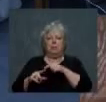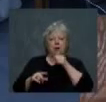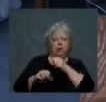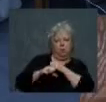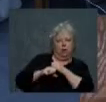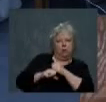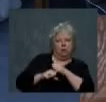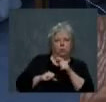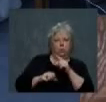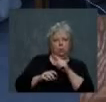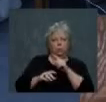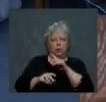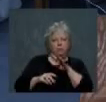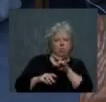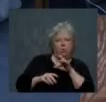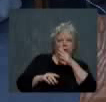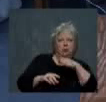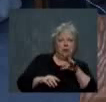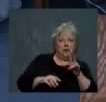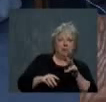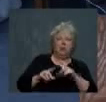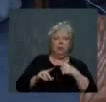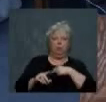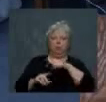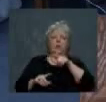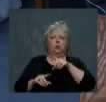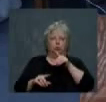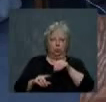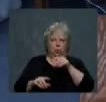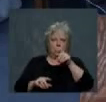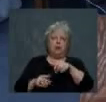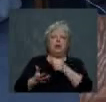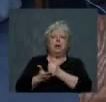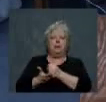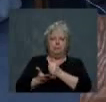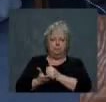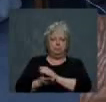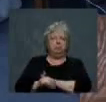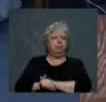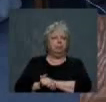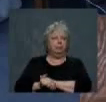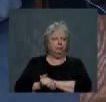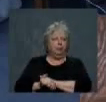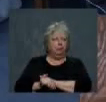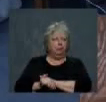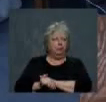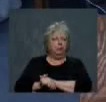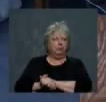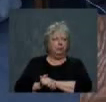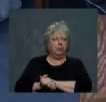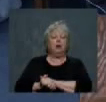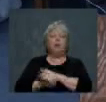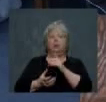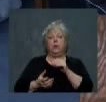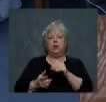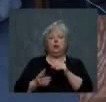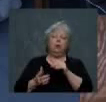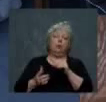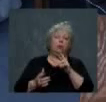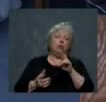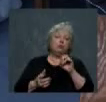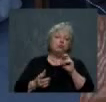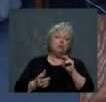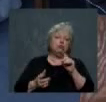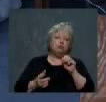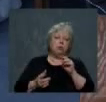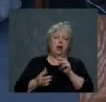I'm telling you, we do need help. We do random drug tests.